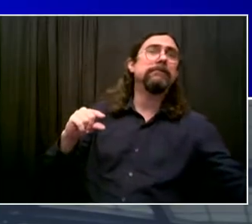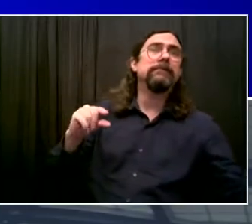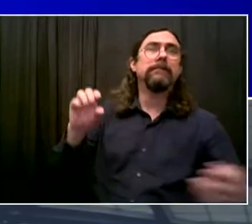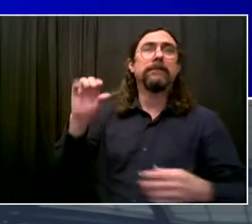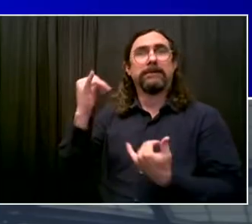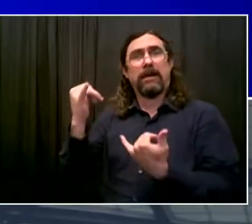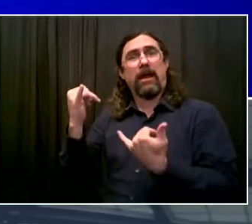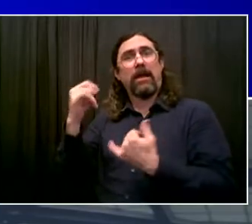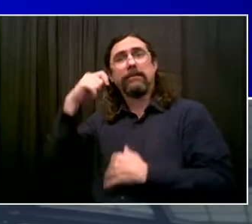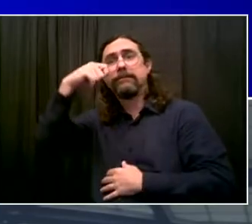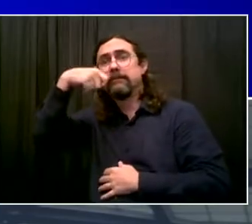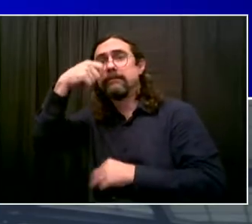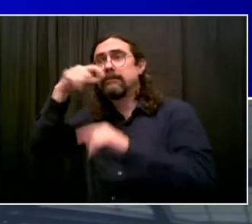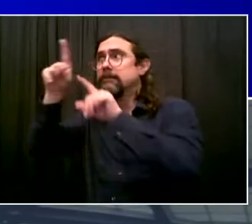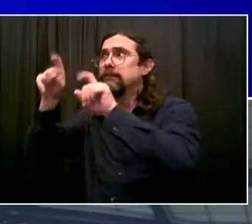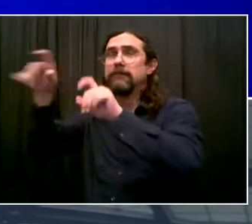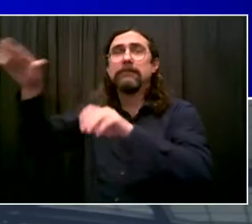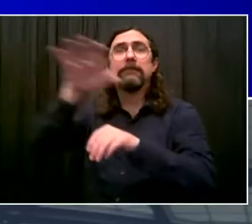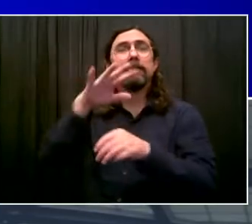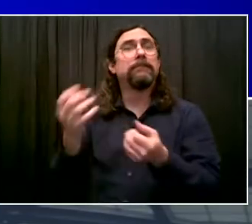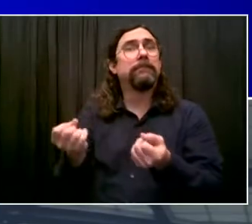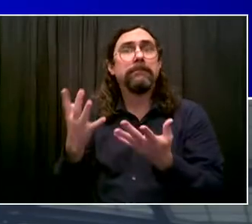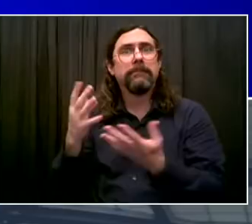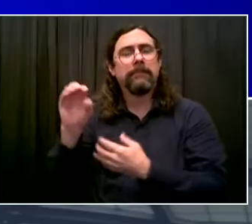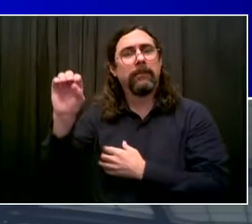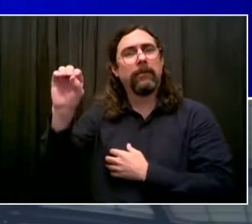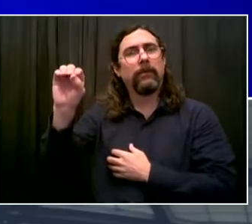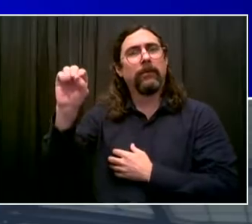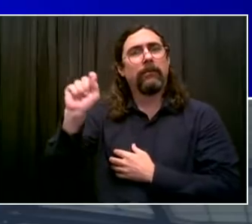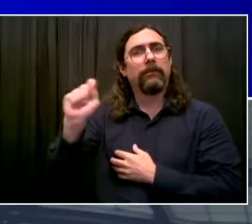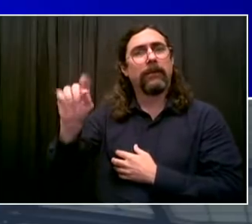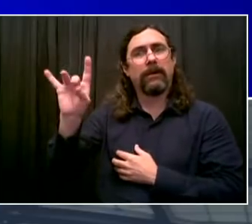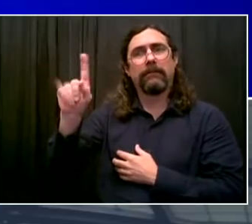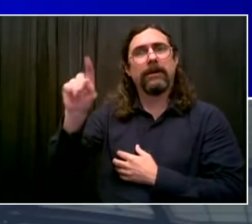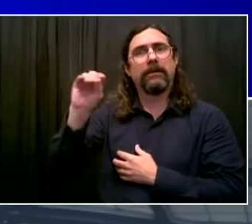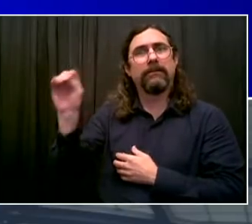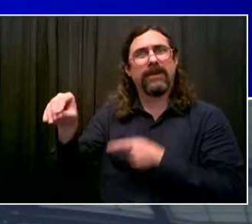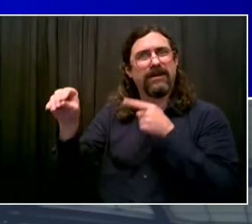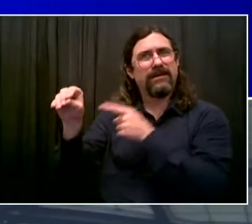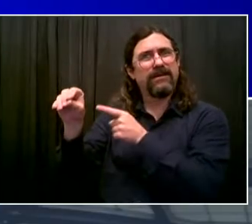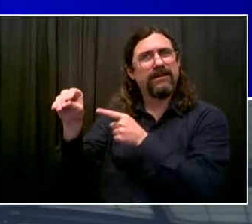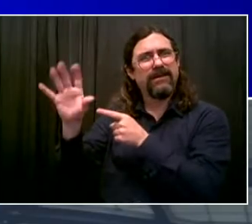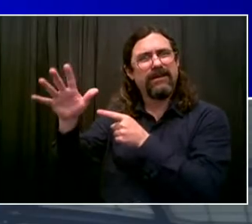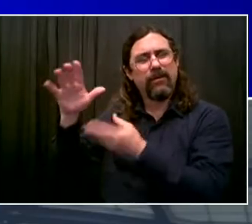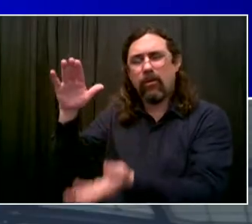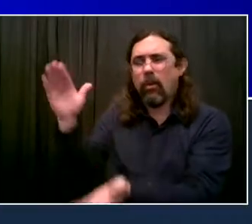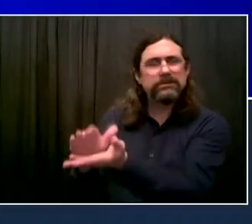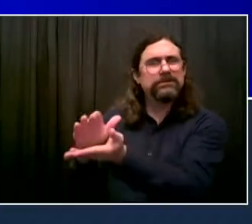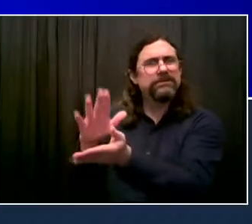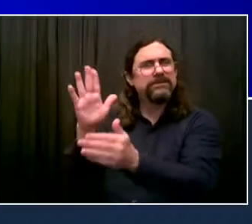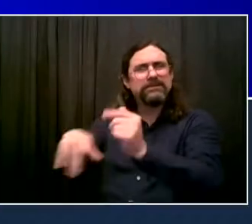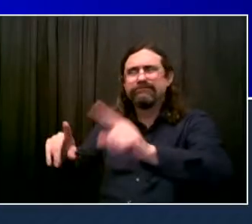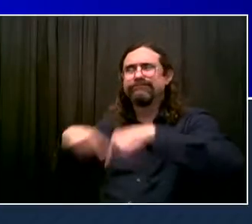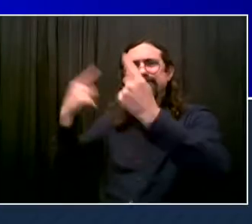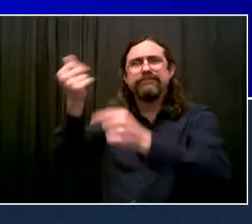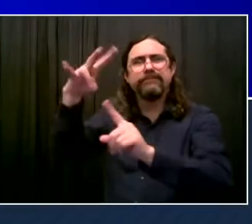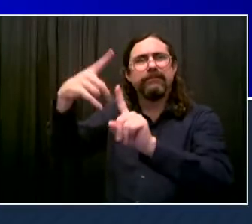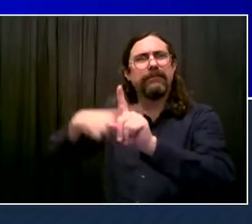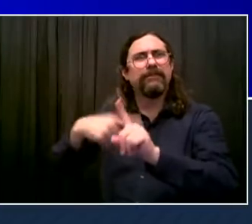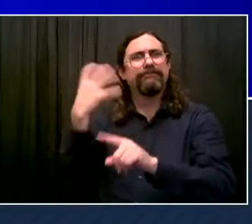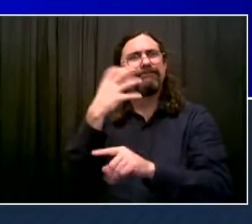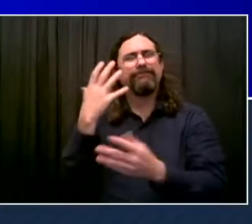Now, let me give you these facts because I think they'll make you feel good about what we've all done together to bring back New York City. Since January 1st of this